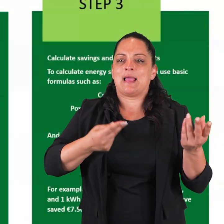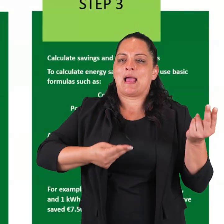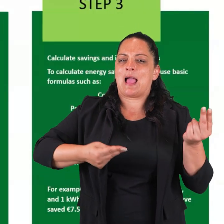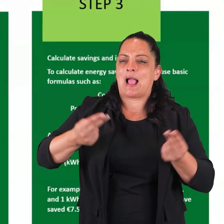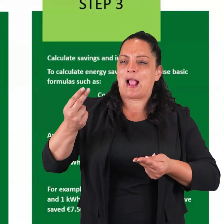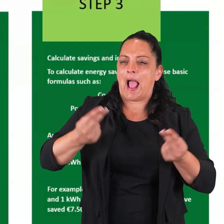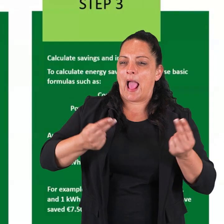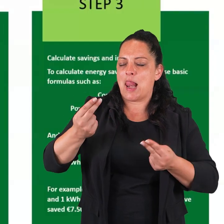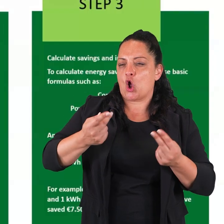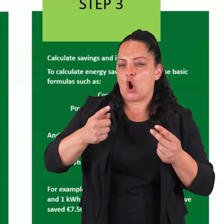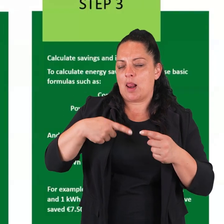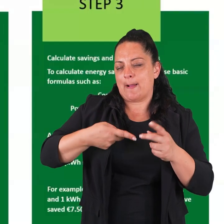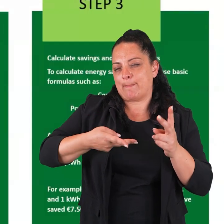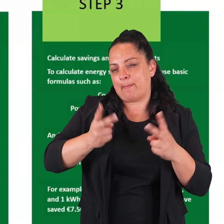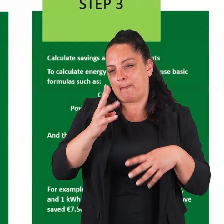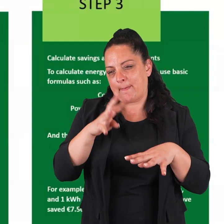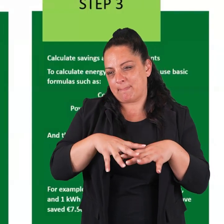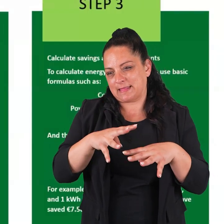to more practical